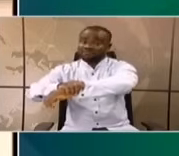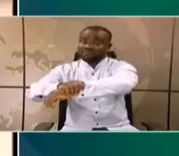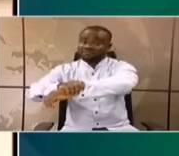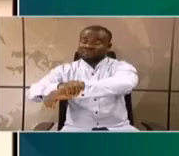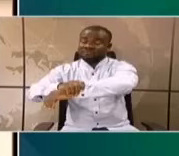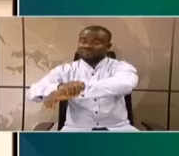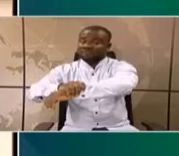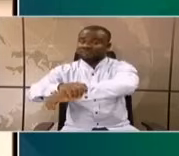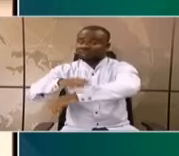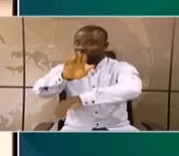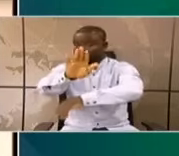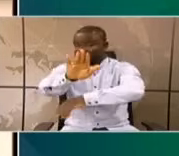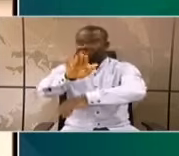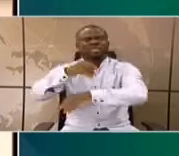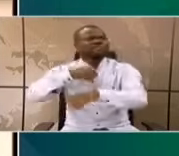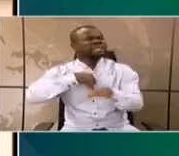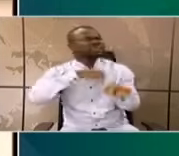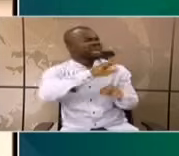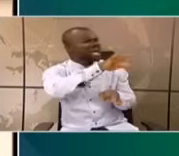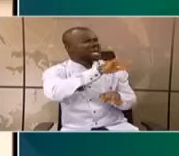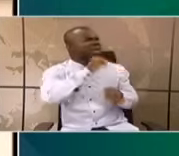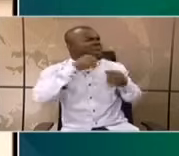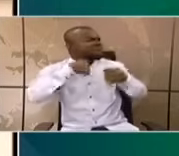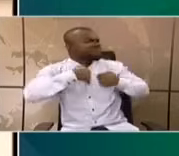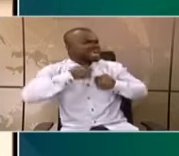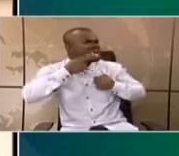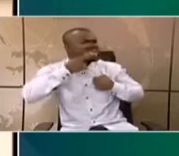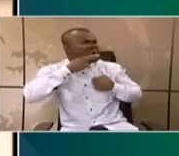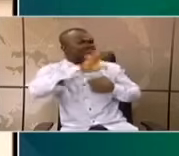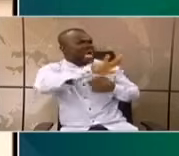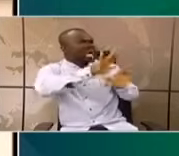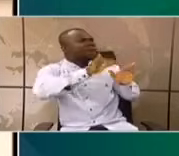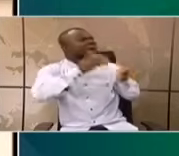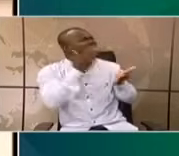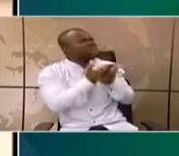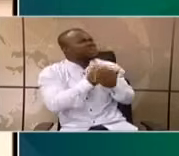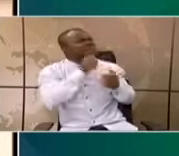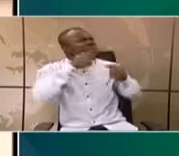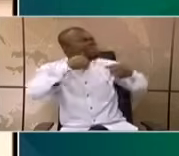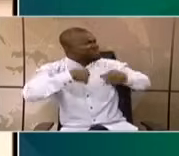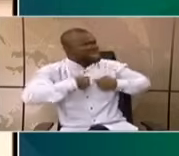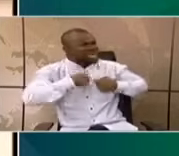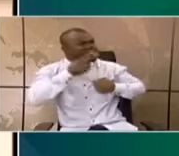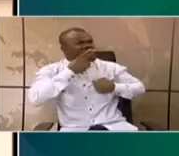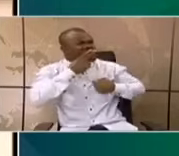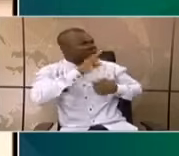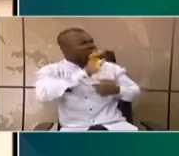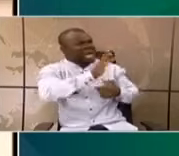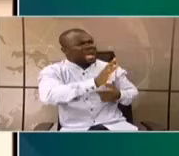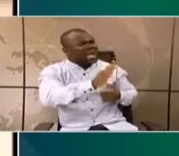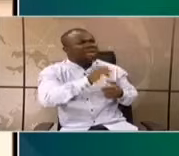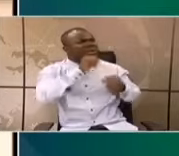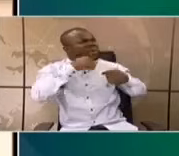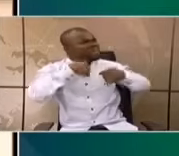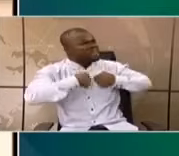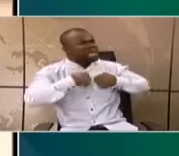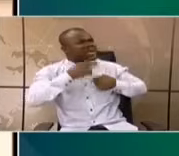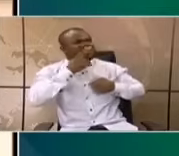Me kebi bi e chom se me papa niama na so am se mkoto jot ne mra